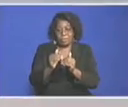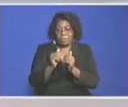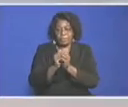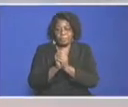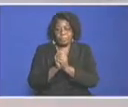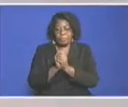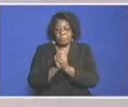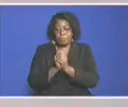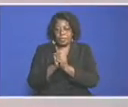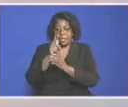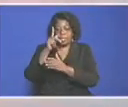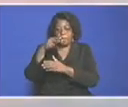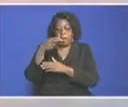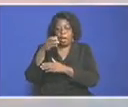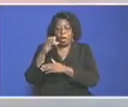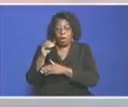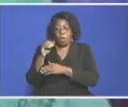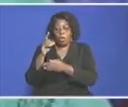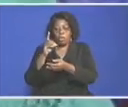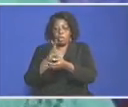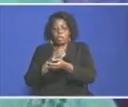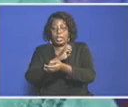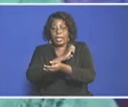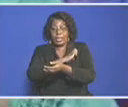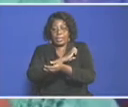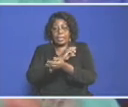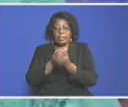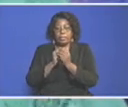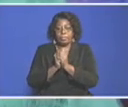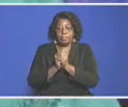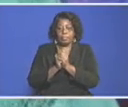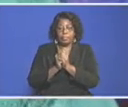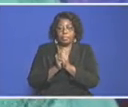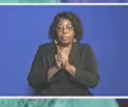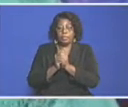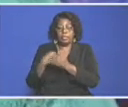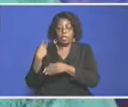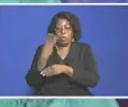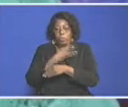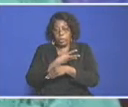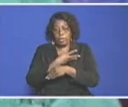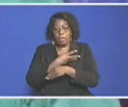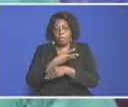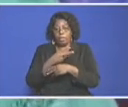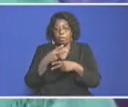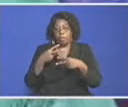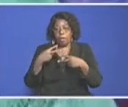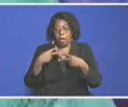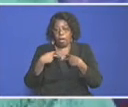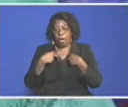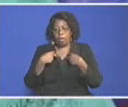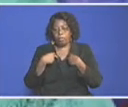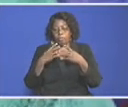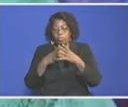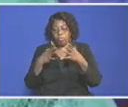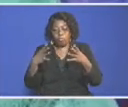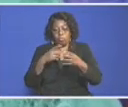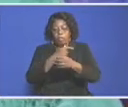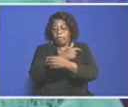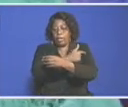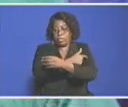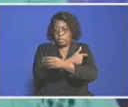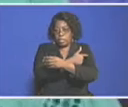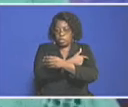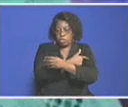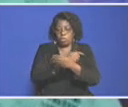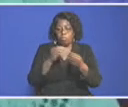comfort. PAHO Director Dr. Carissa Etienne. We have reached a new milestone in vaccination coverage. More